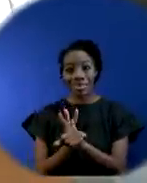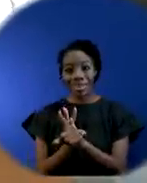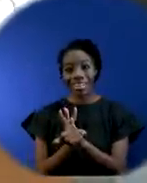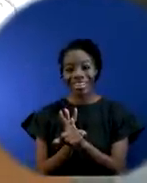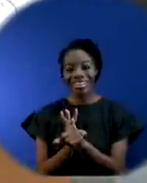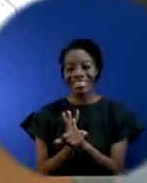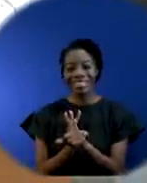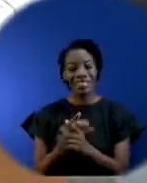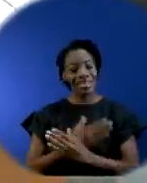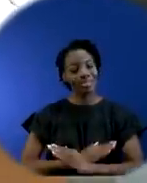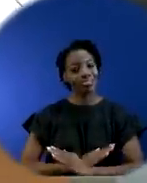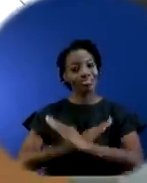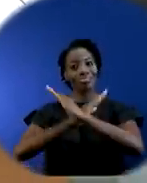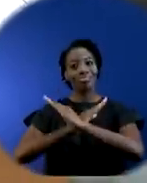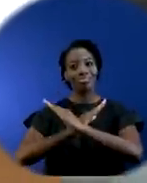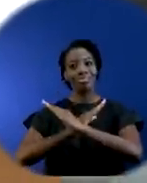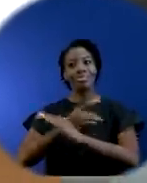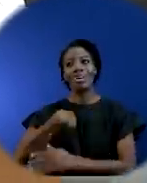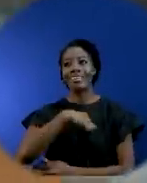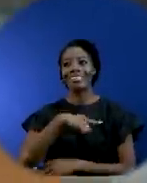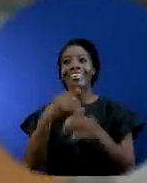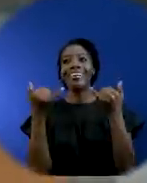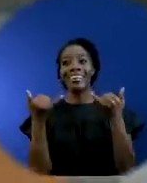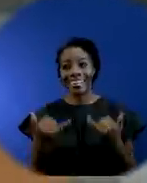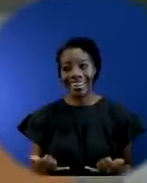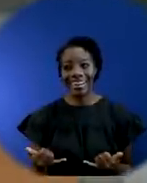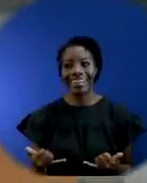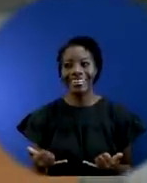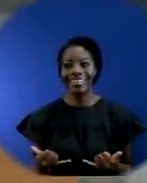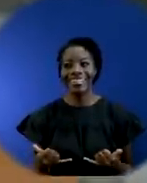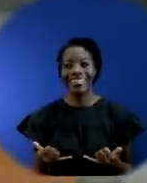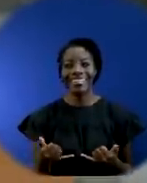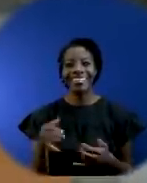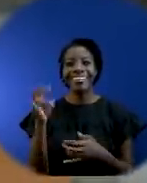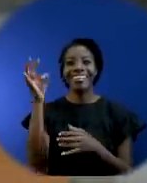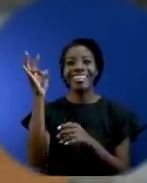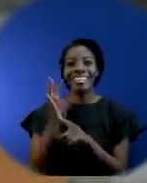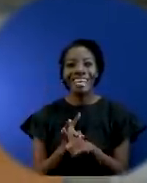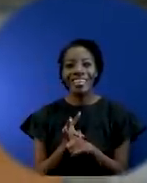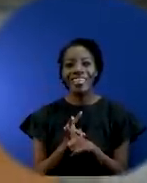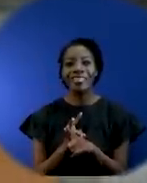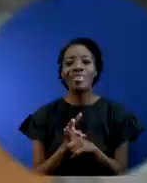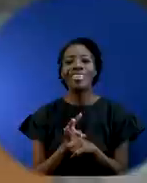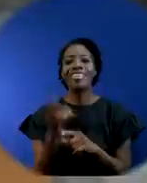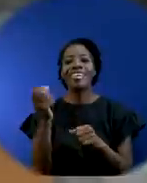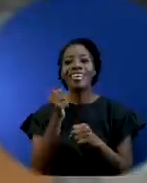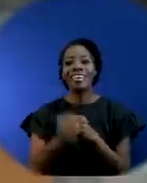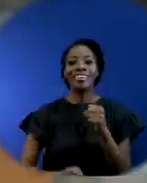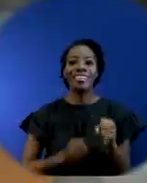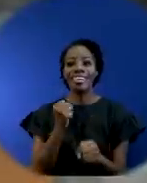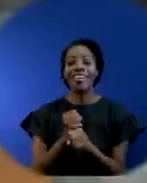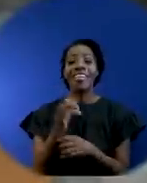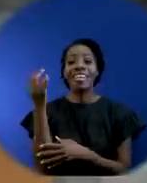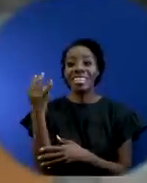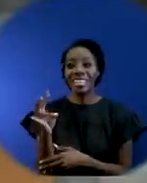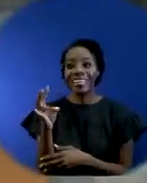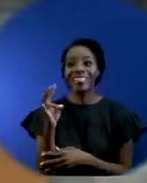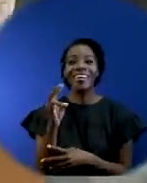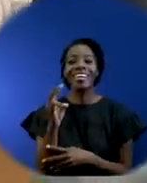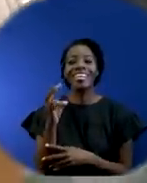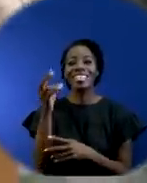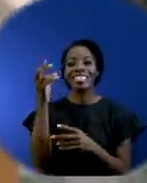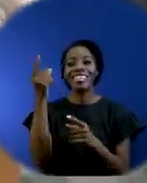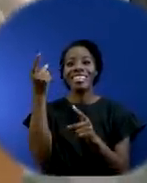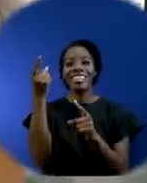way, and now we have made it to the seventh month of the year. You know, seven is the number of